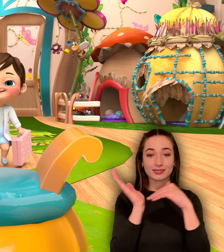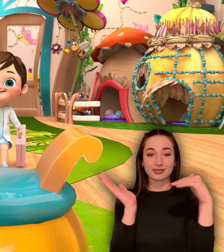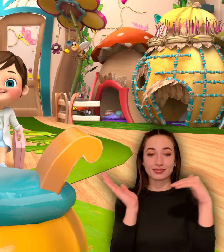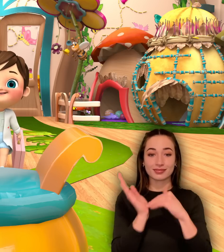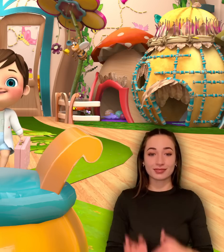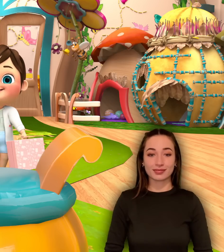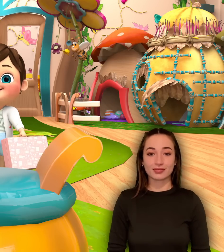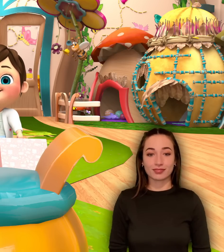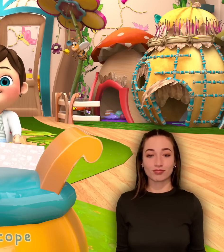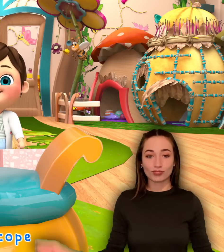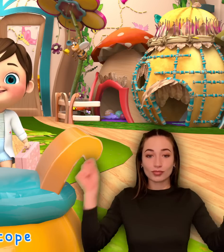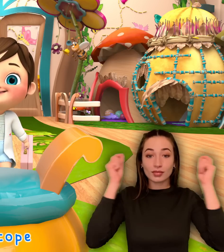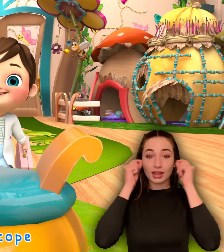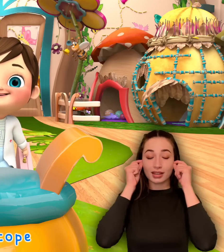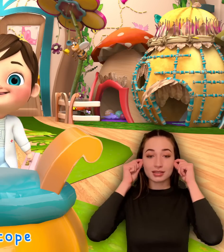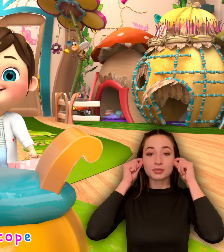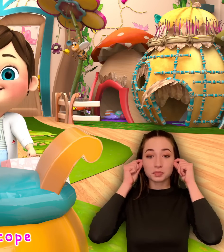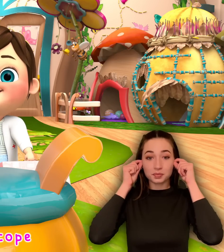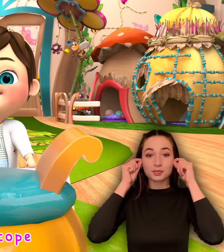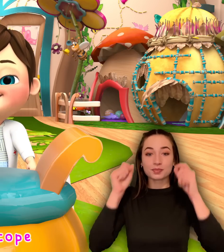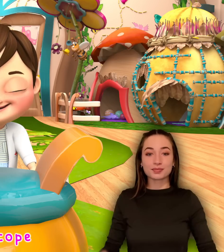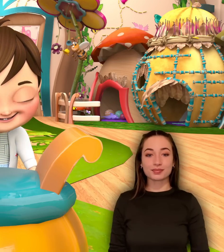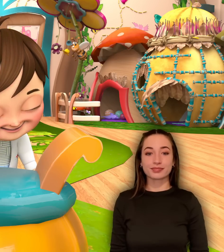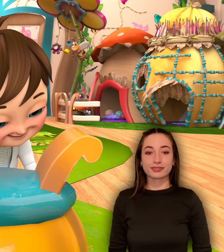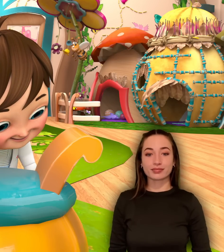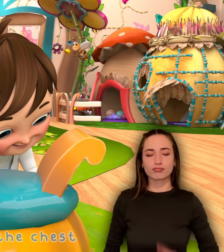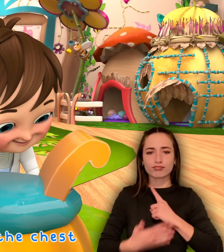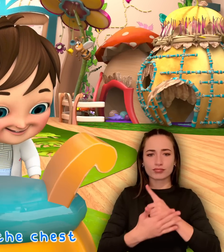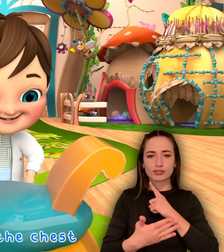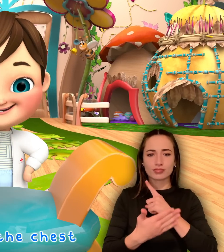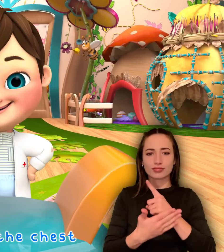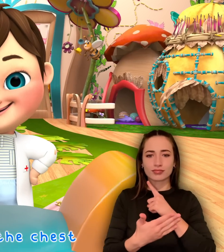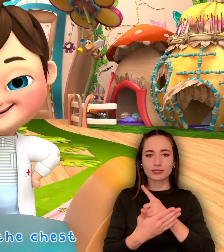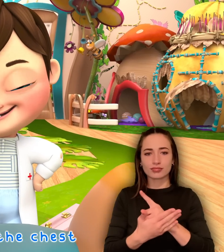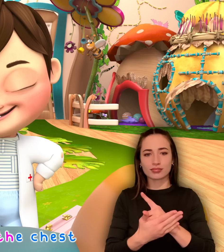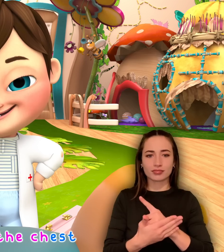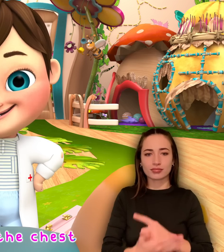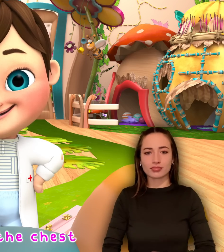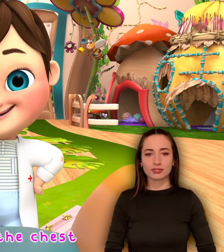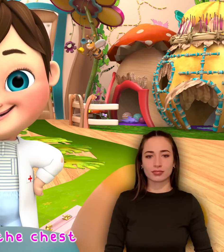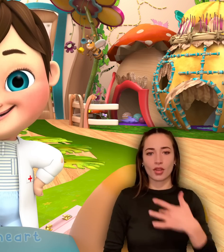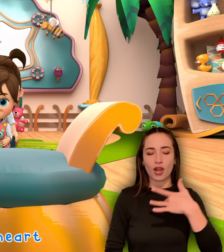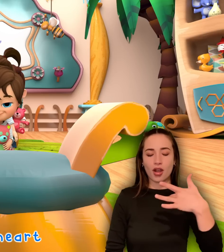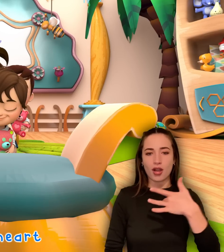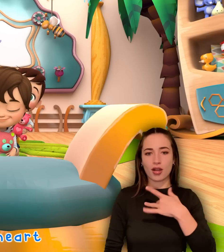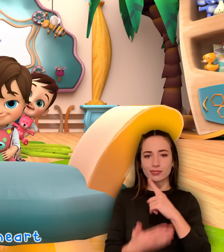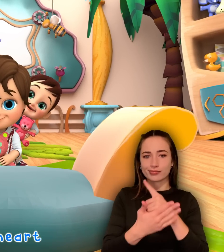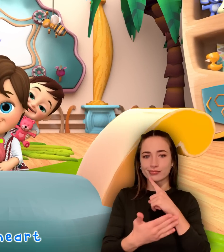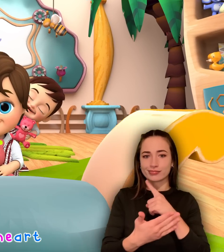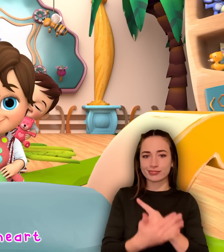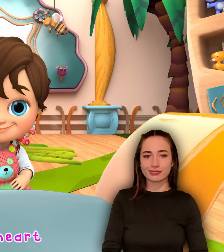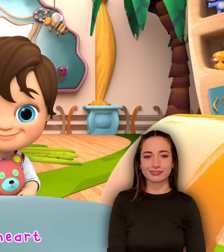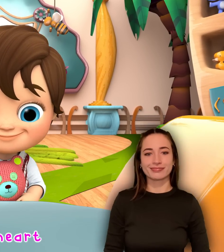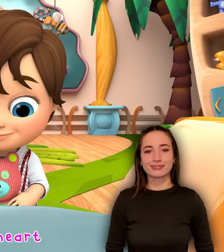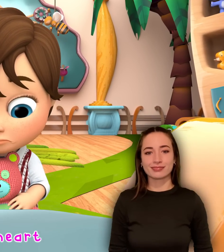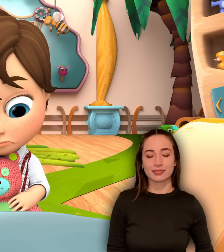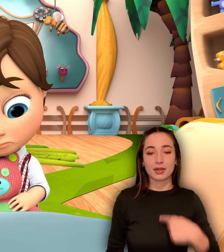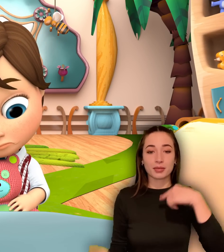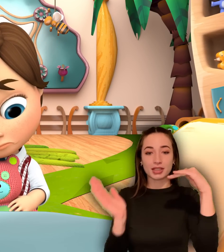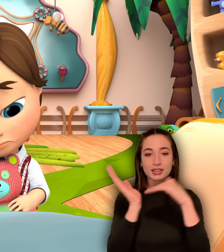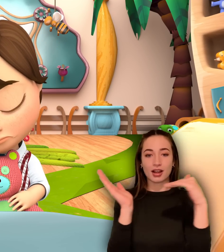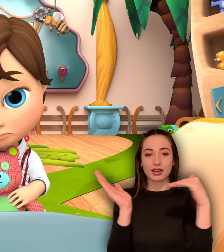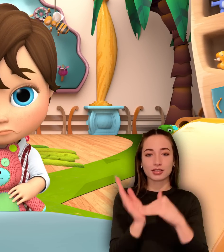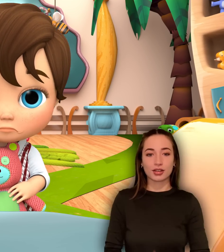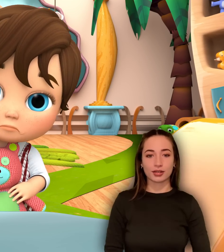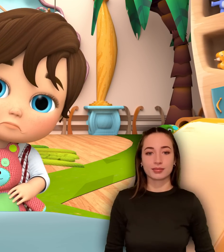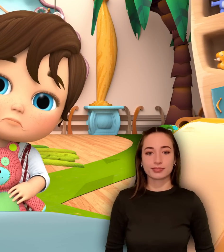I'm a doctor holding a stethoscope, thumping, thumping in the chest. There's a beating heart.